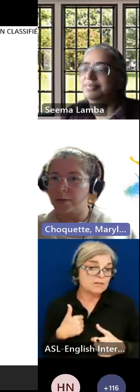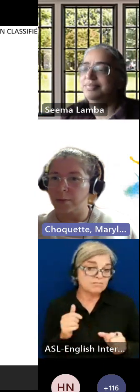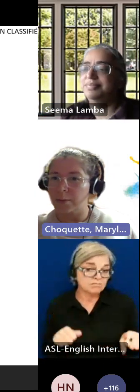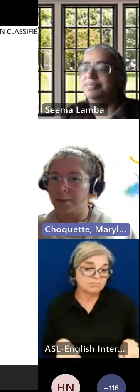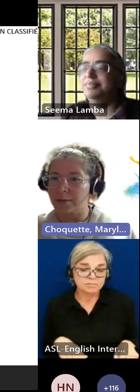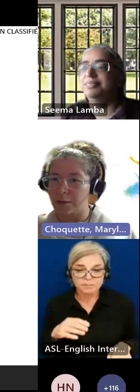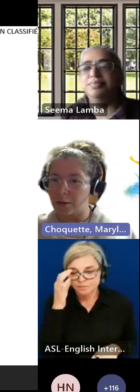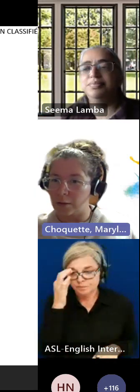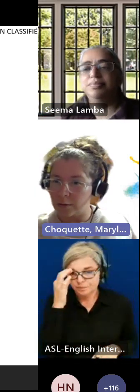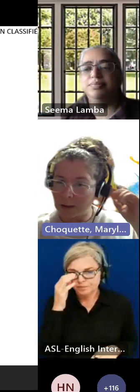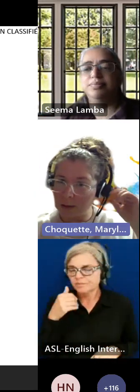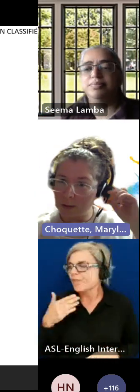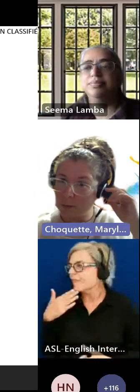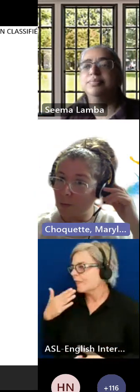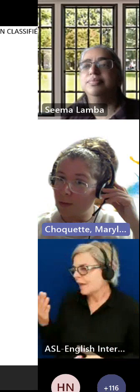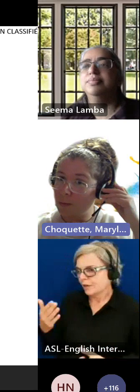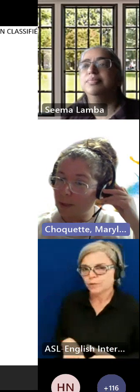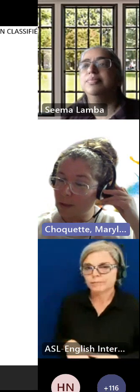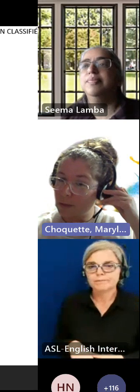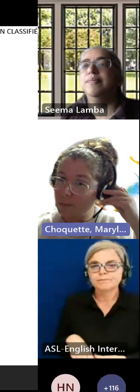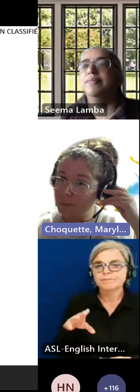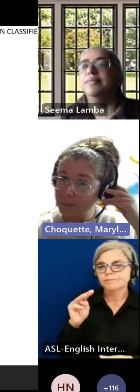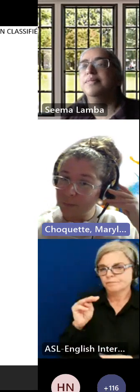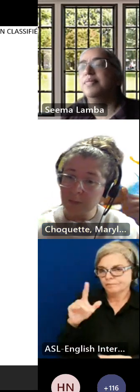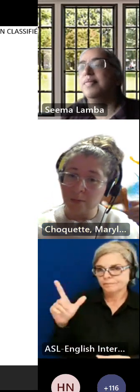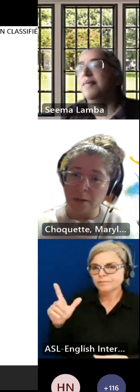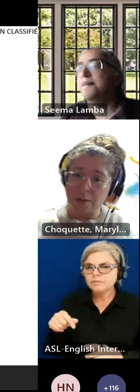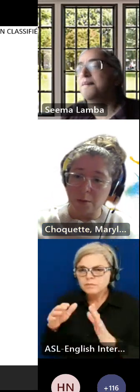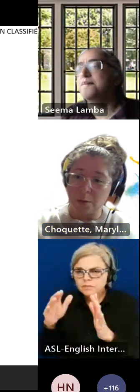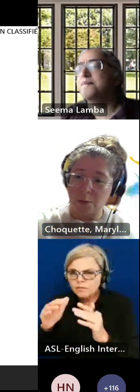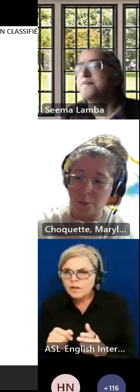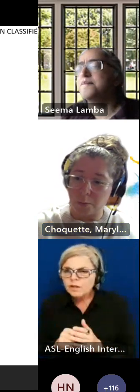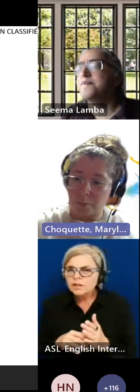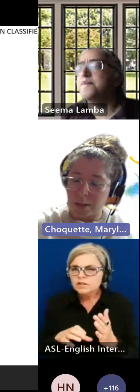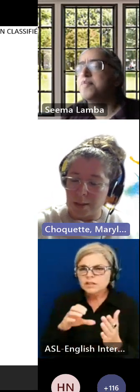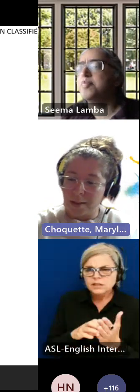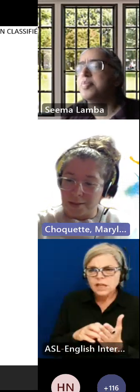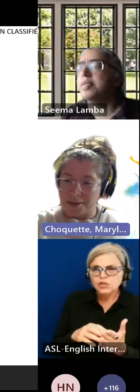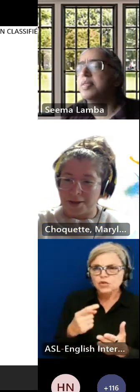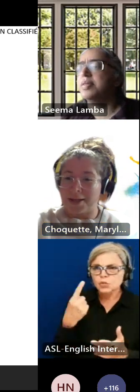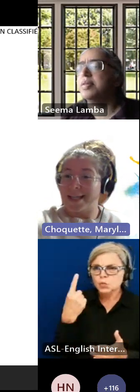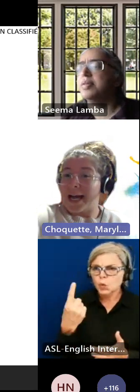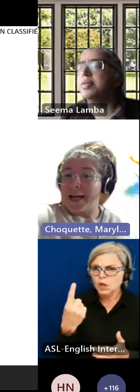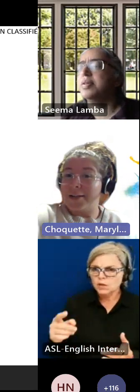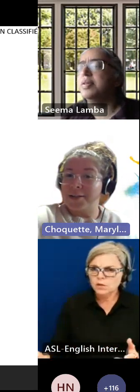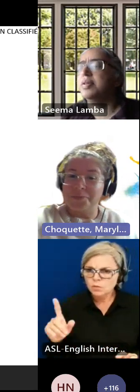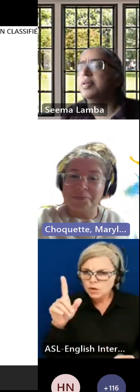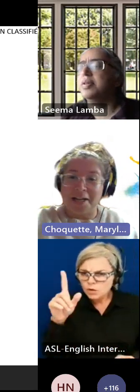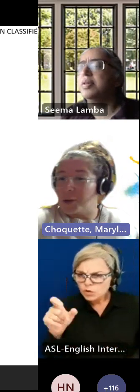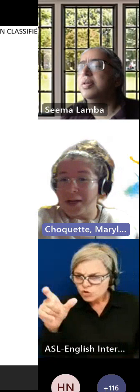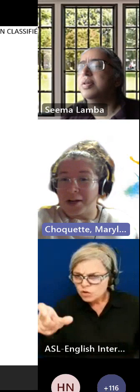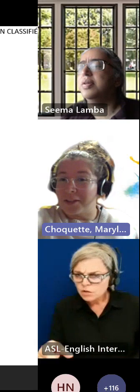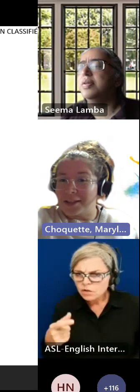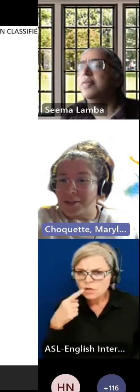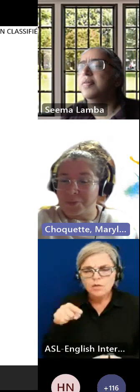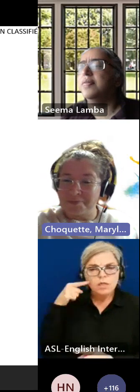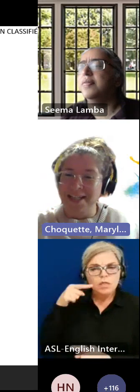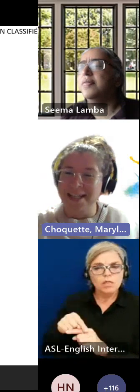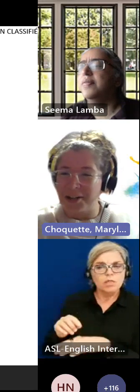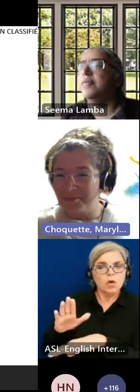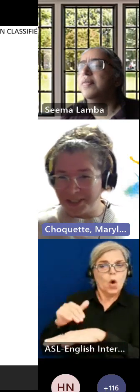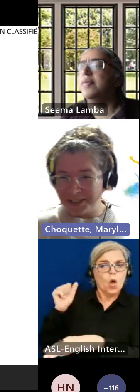employers subject to implementing the call to action forward direction? 2. I can ask. I don't have